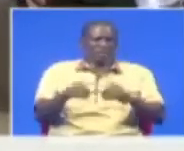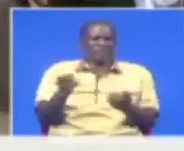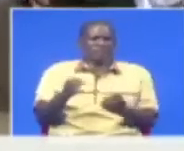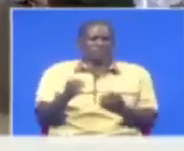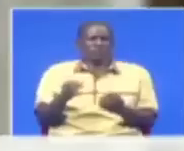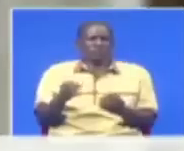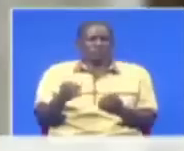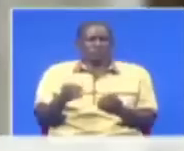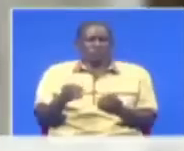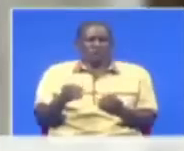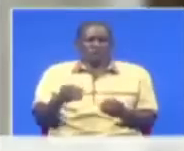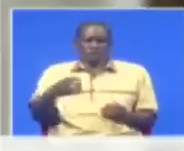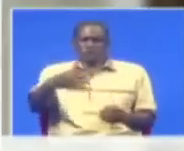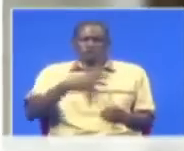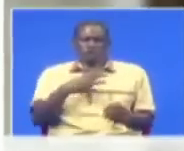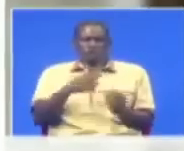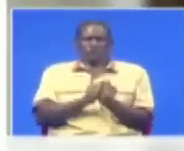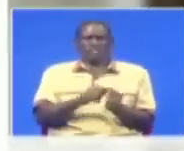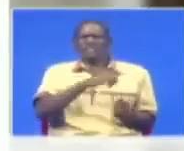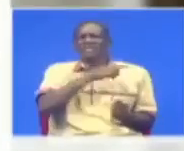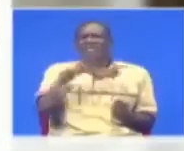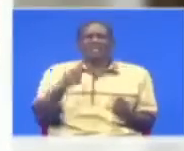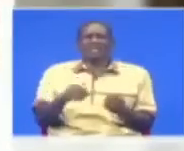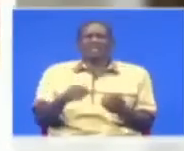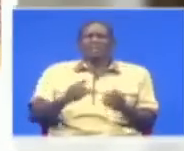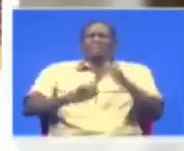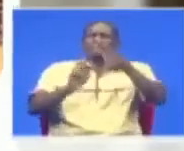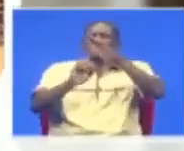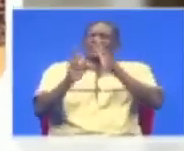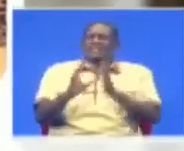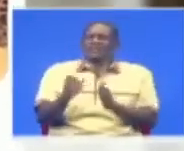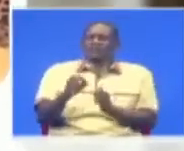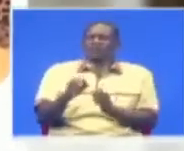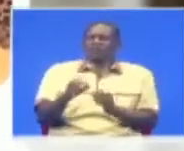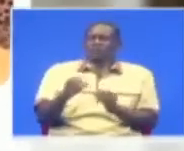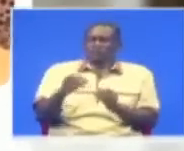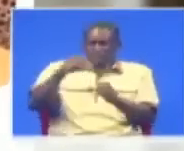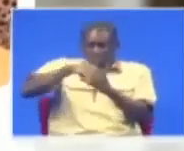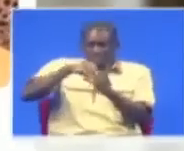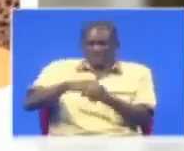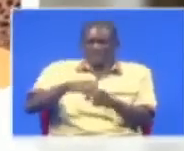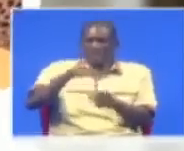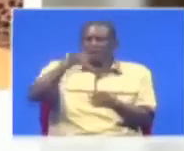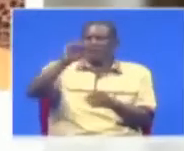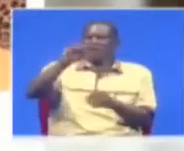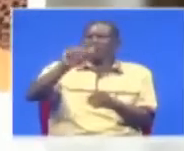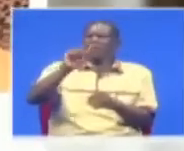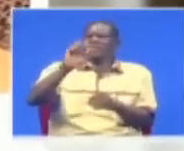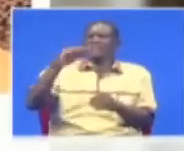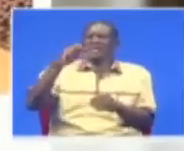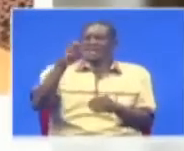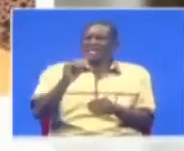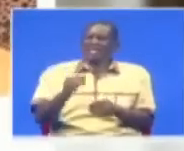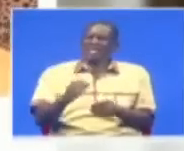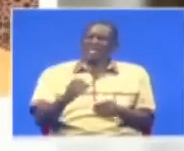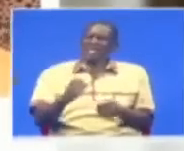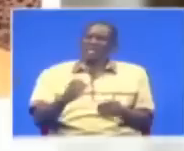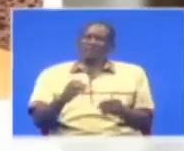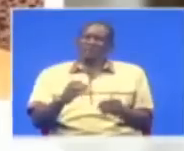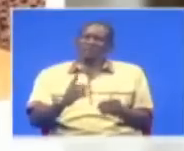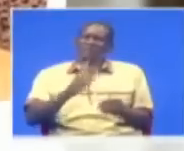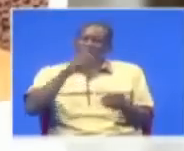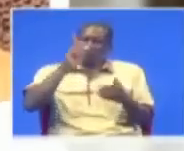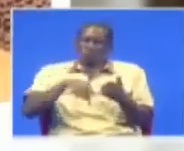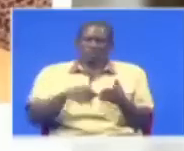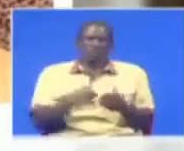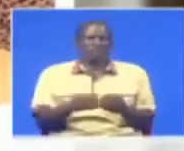gory killing. Interior CS Dr. Fred Matiang’i, to whom Hudson is reportedly attached to, has mourned the two officers and called for